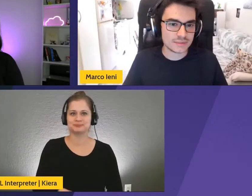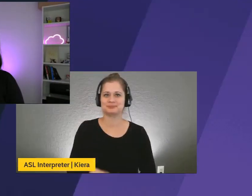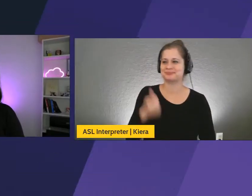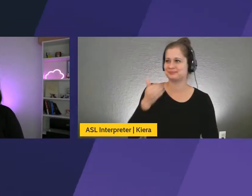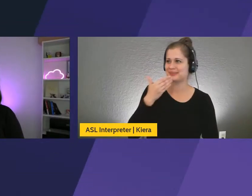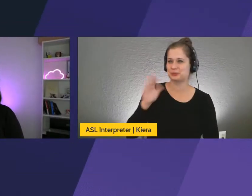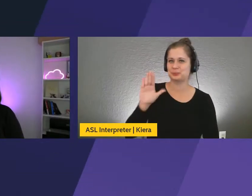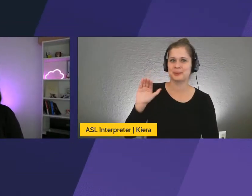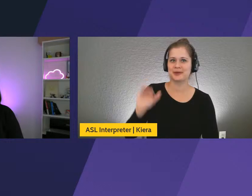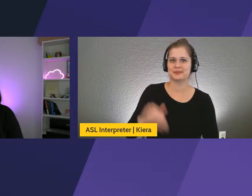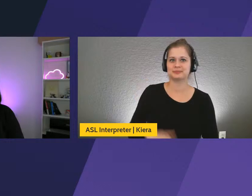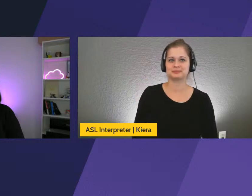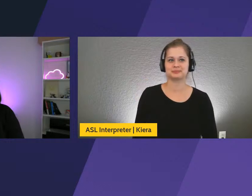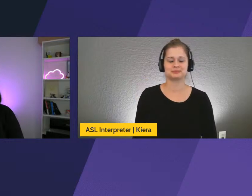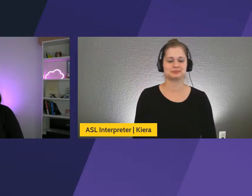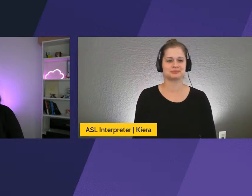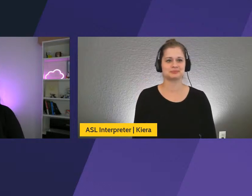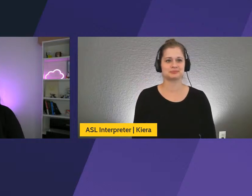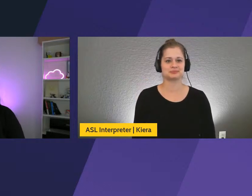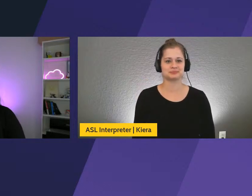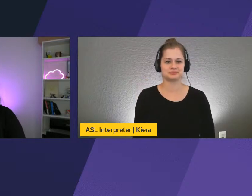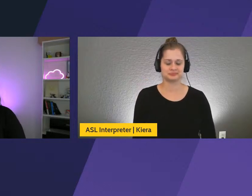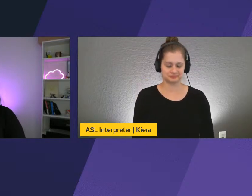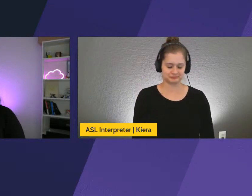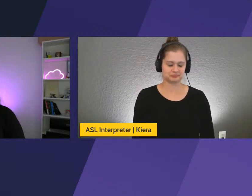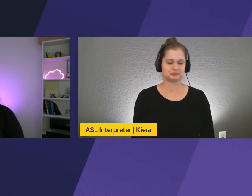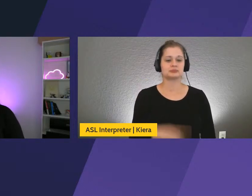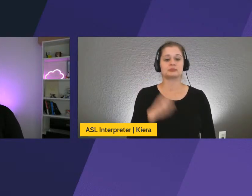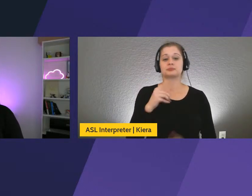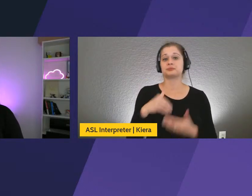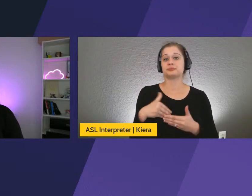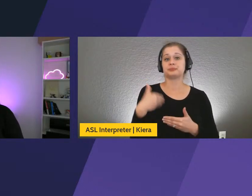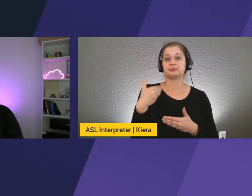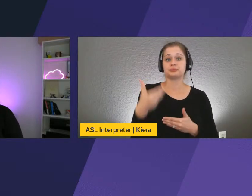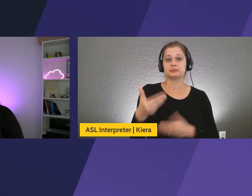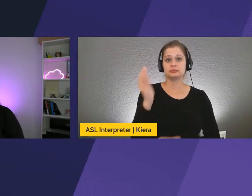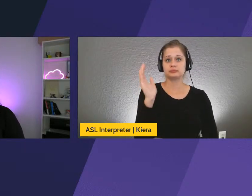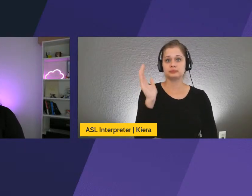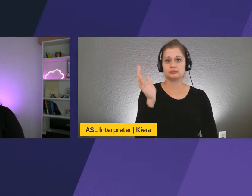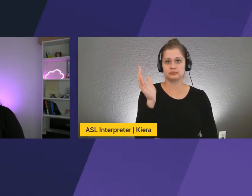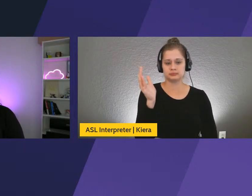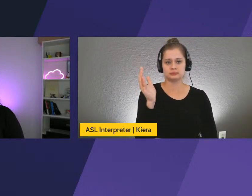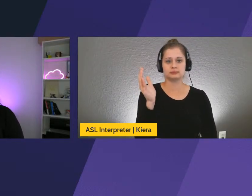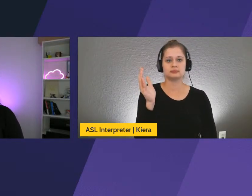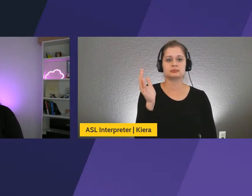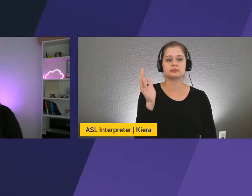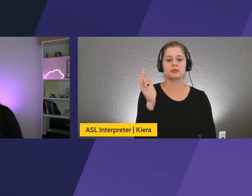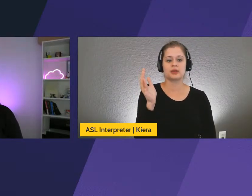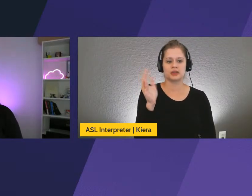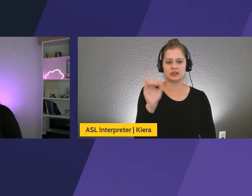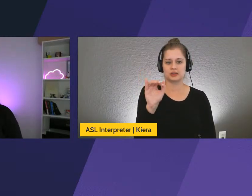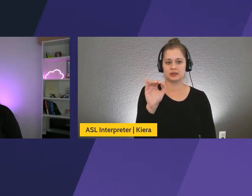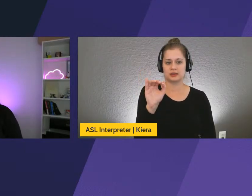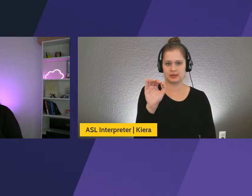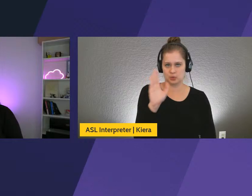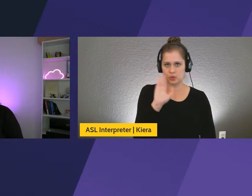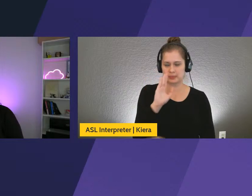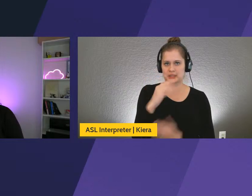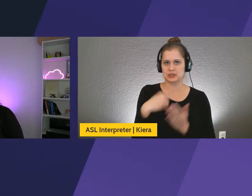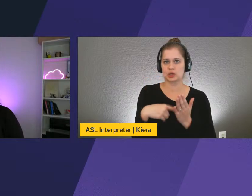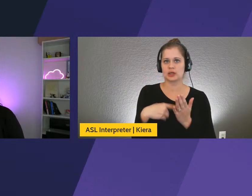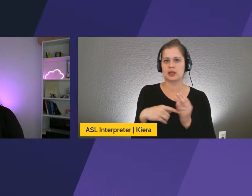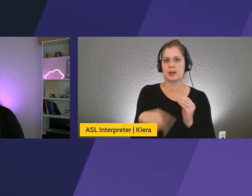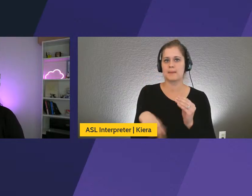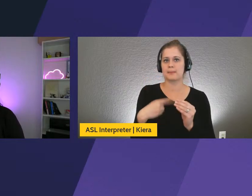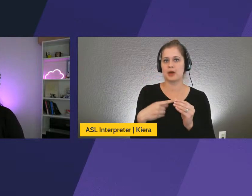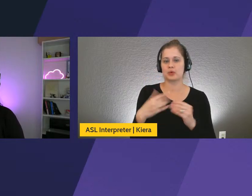Bye. Bye. So for the next talk, we have Jannik, and he will be talking about integration